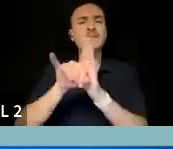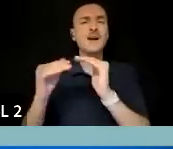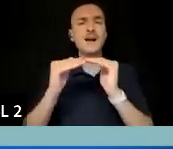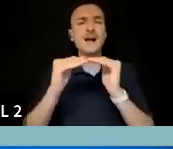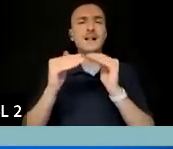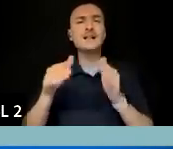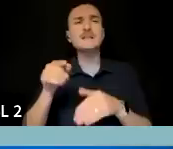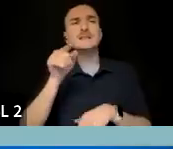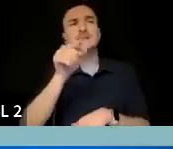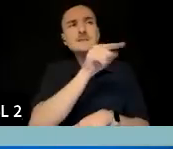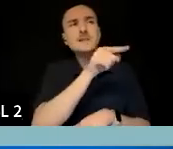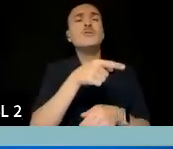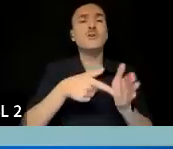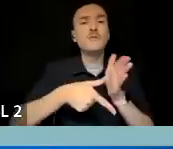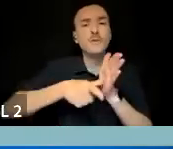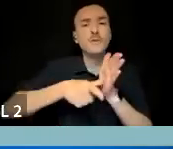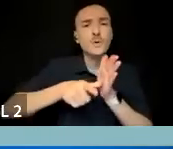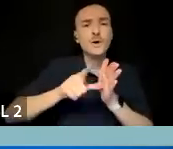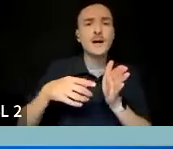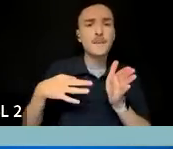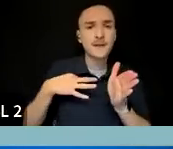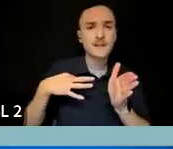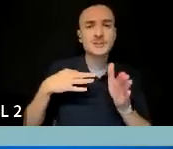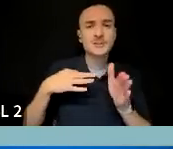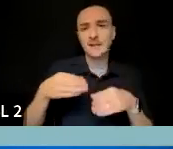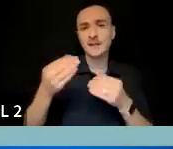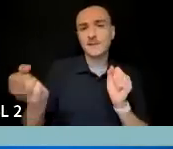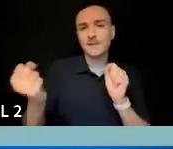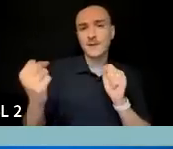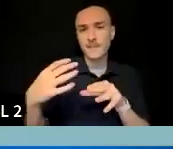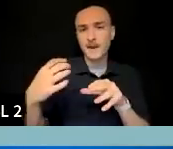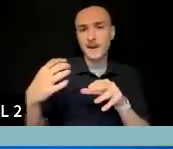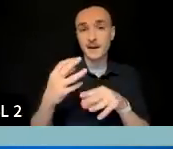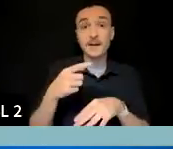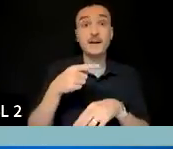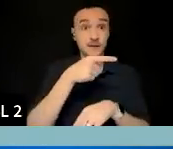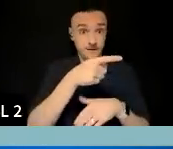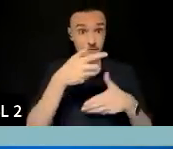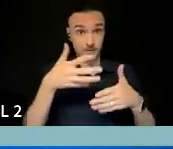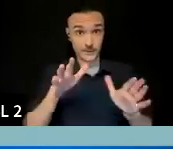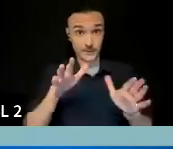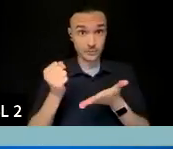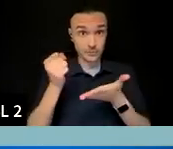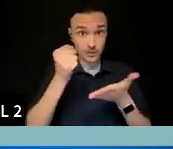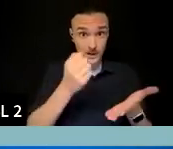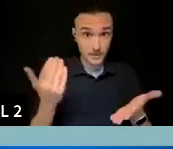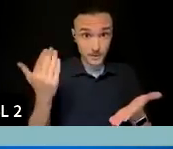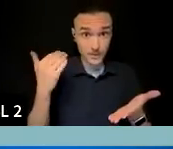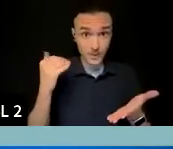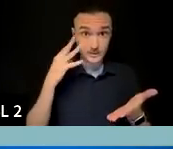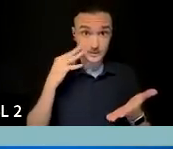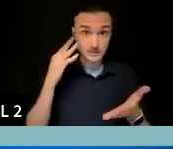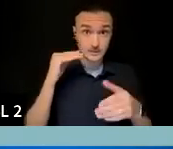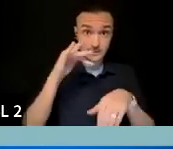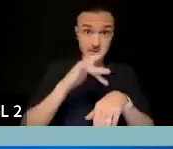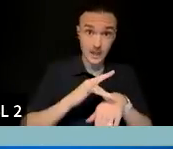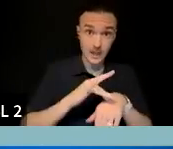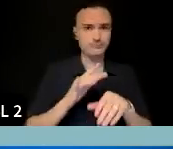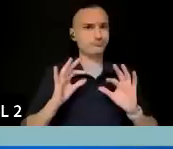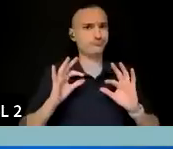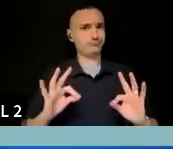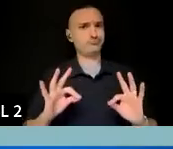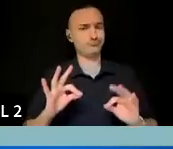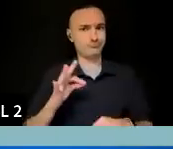provide feedback. And if they have grant or review experience, even better. Once you have your team in place, make